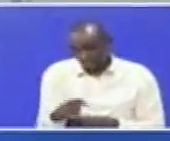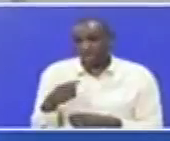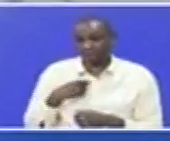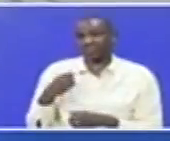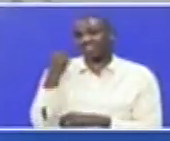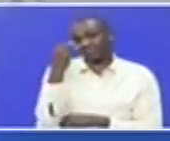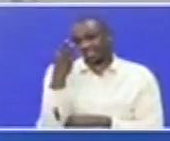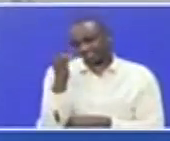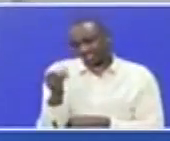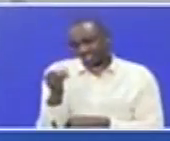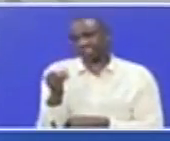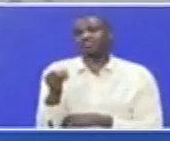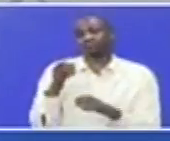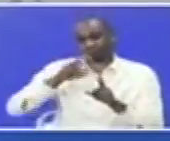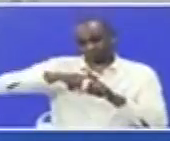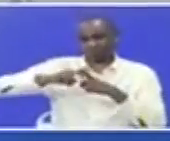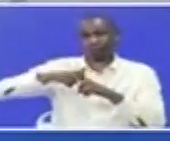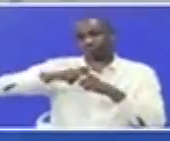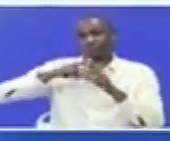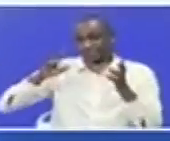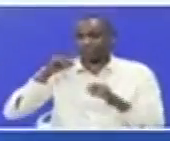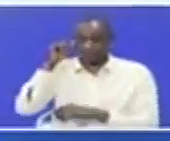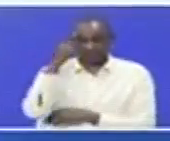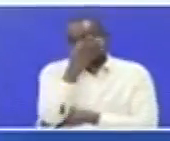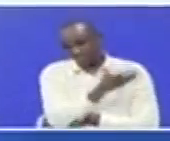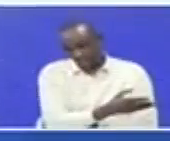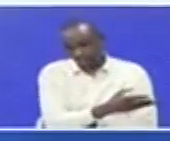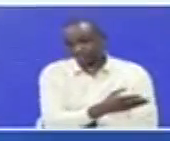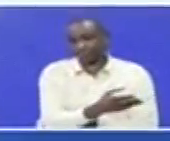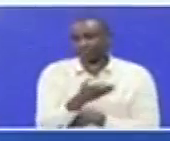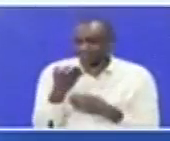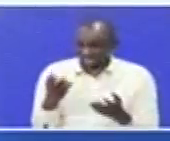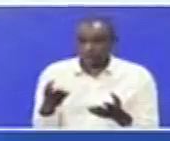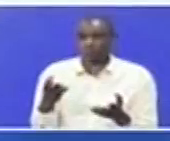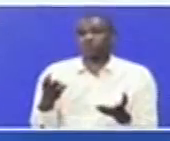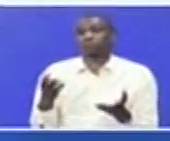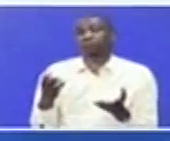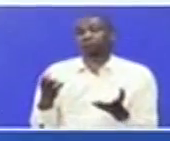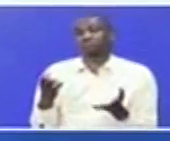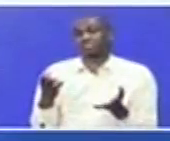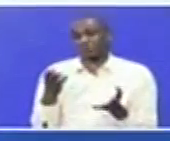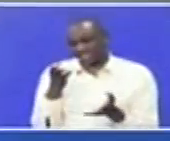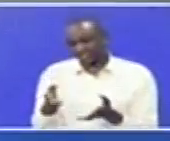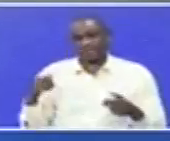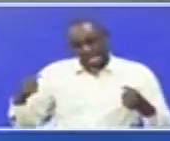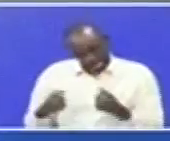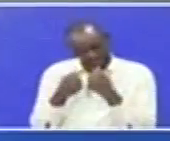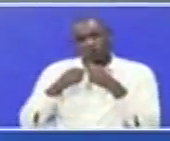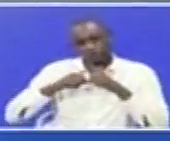30 turbines in Mombasa. There is a shipload arriving every month. And this will carry on